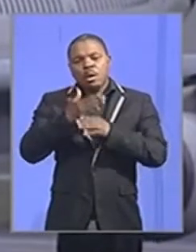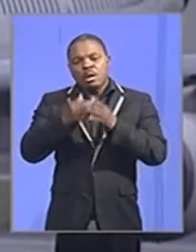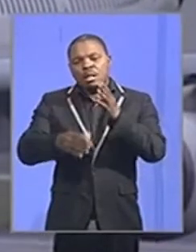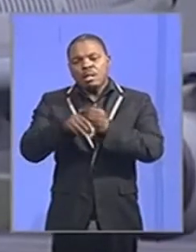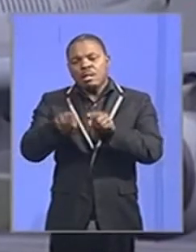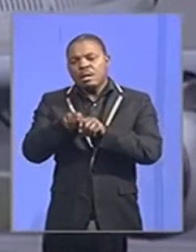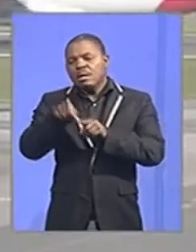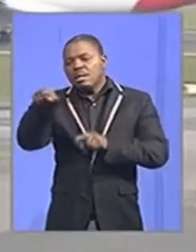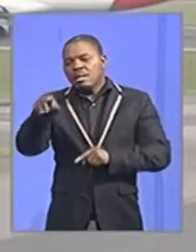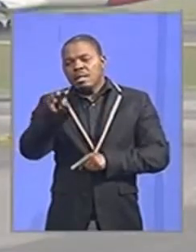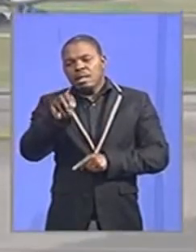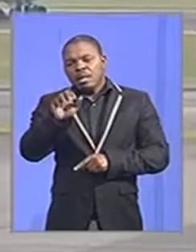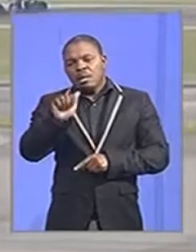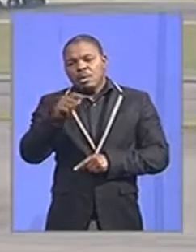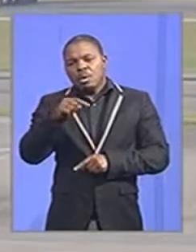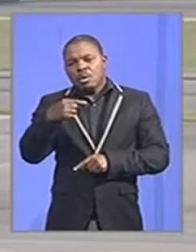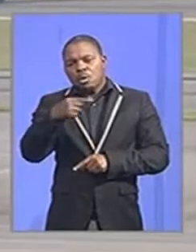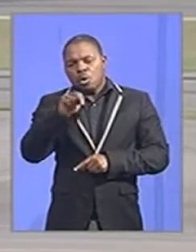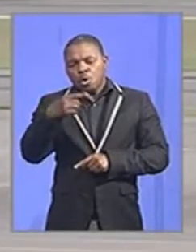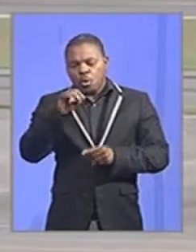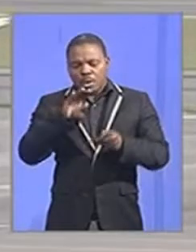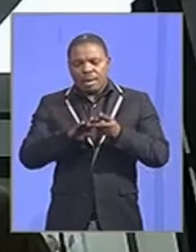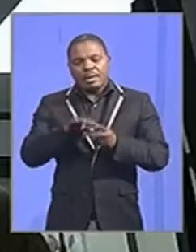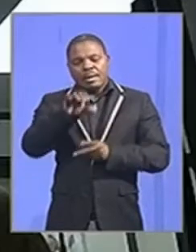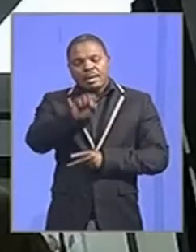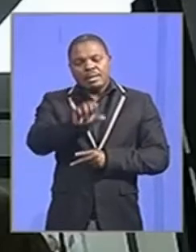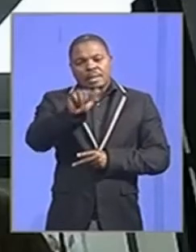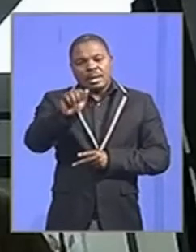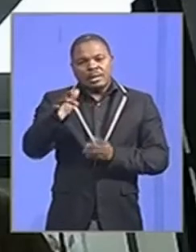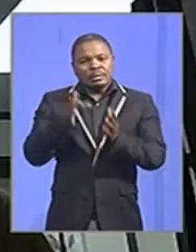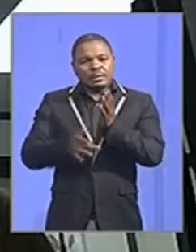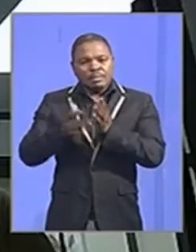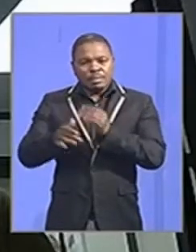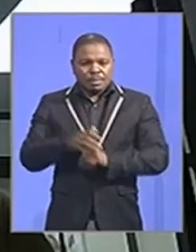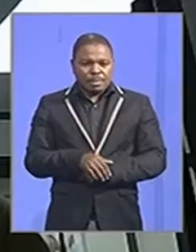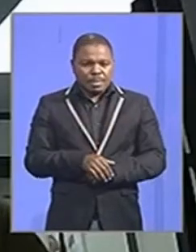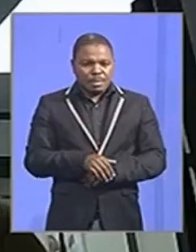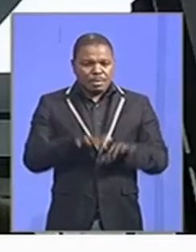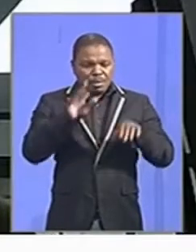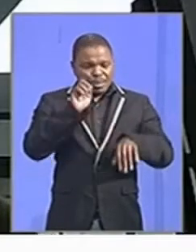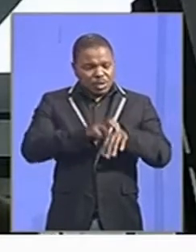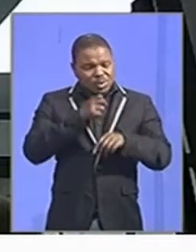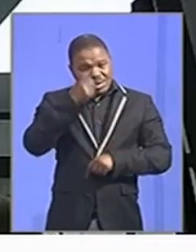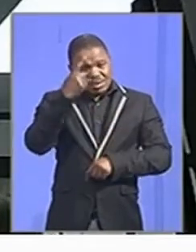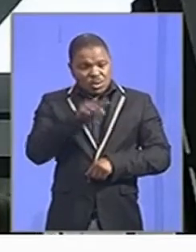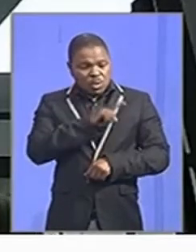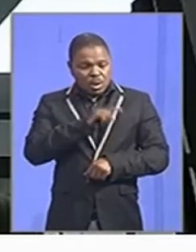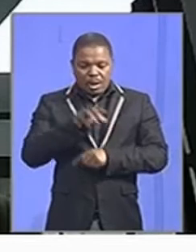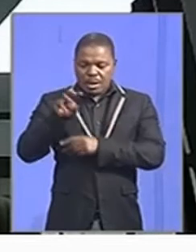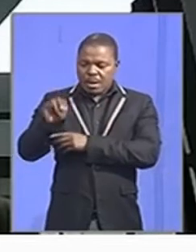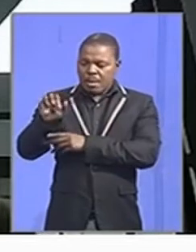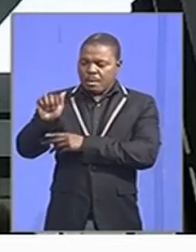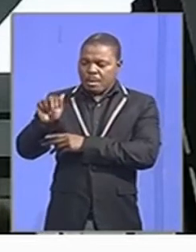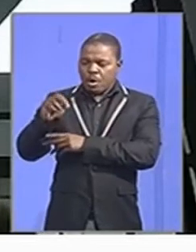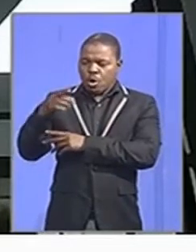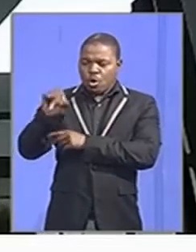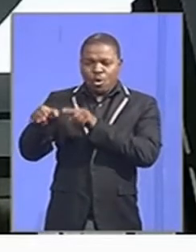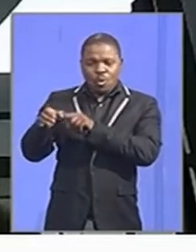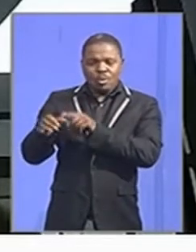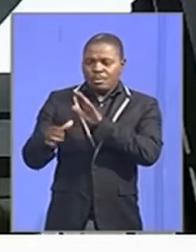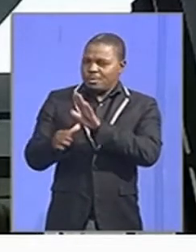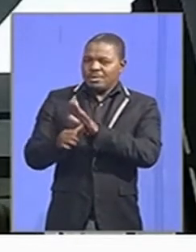a Mango le SAA Technical. We as Labour have to be involved and understand what's going on, because Mango is important. It's important